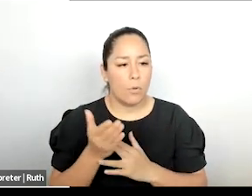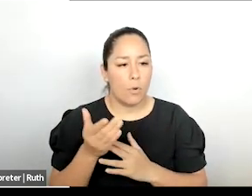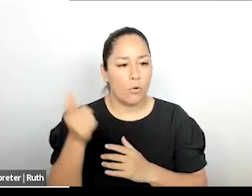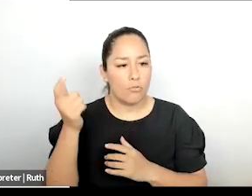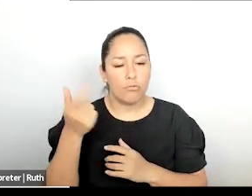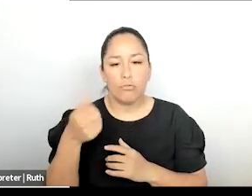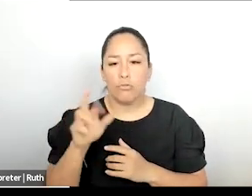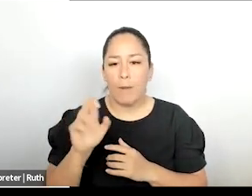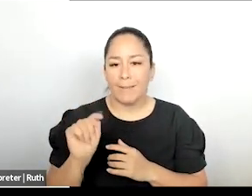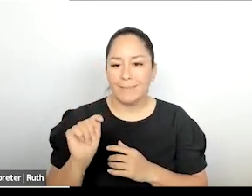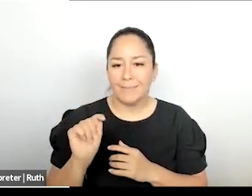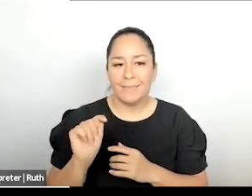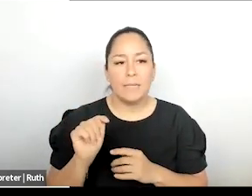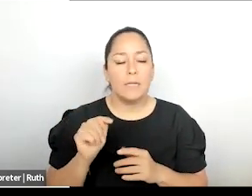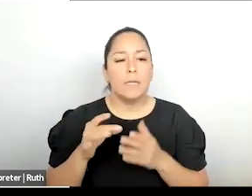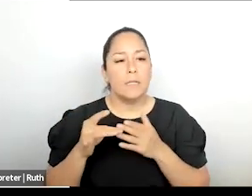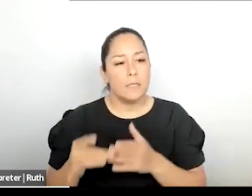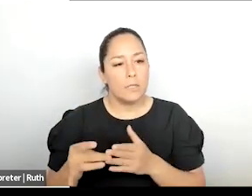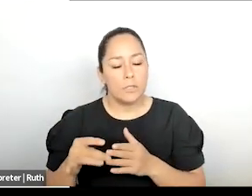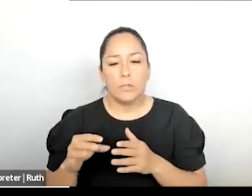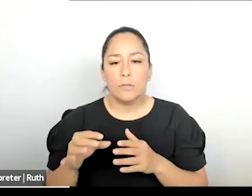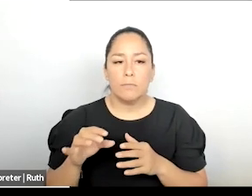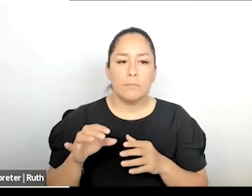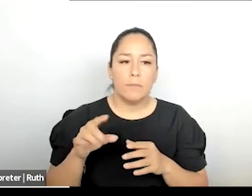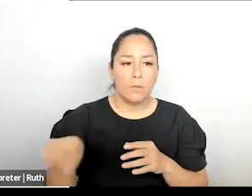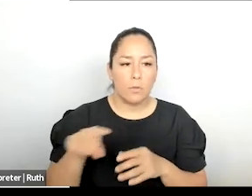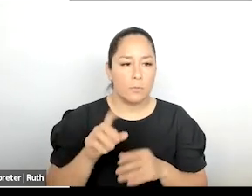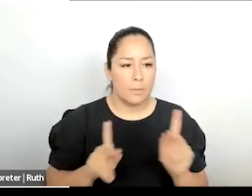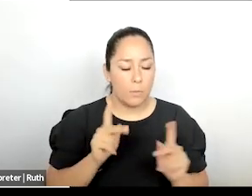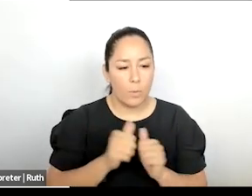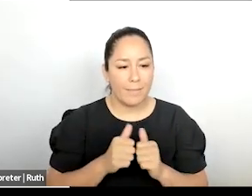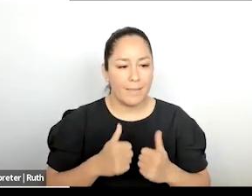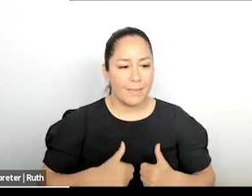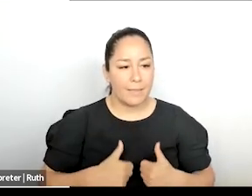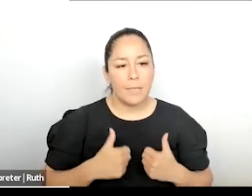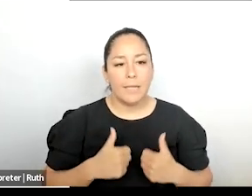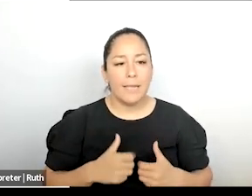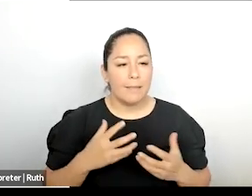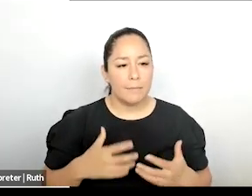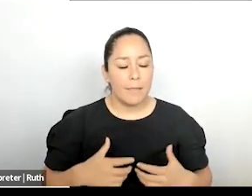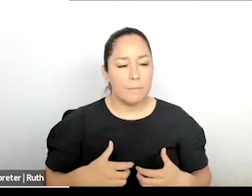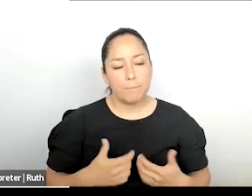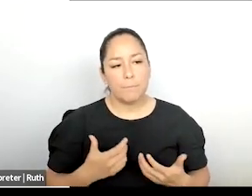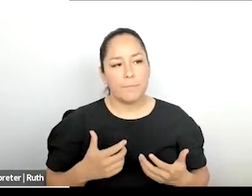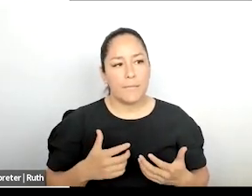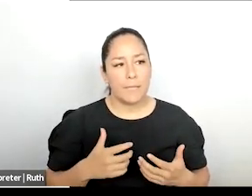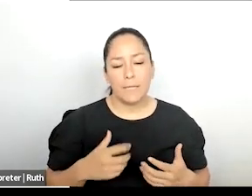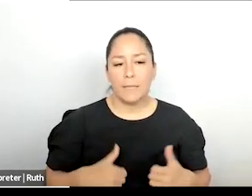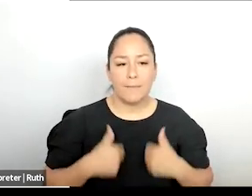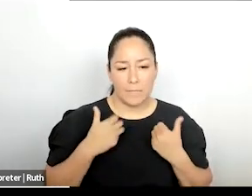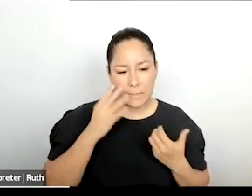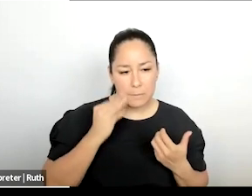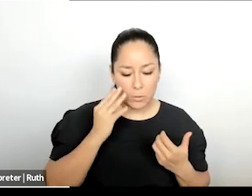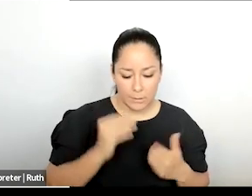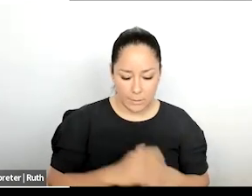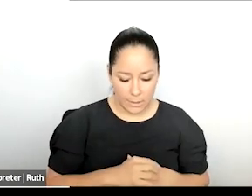that have leadership that is held by persons with lived and living experience. Again, partners can be a part of the work,